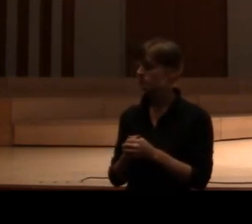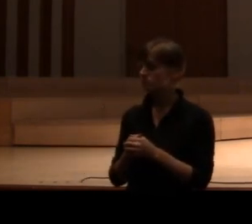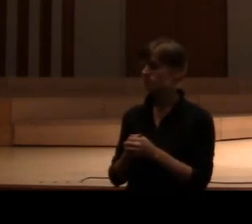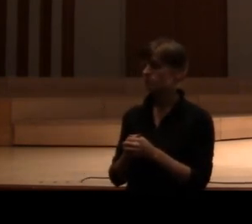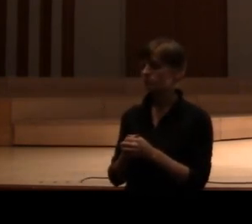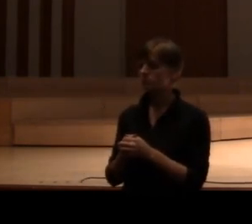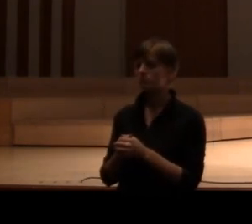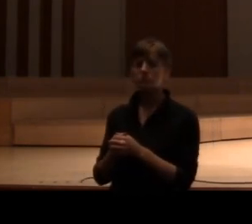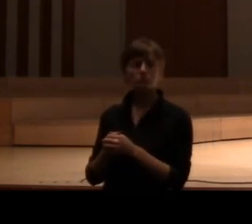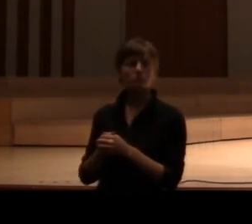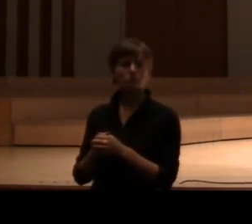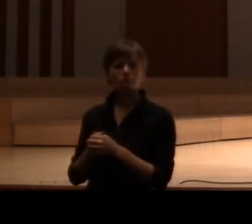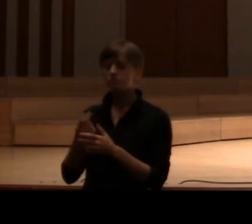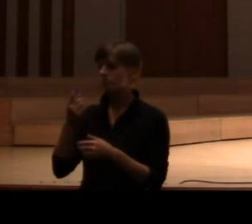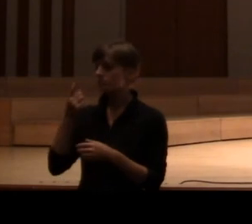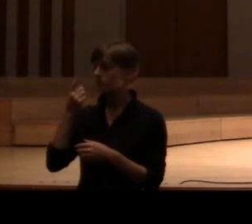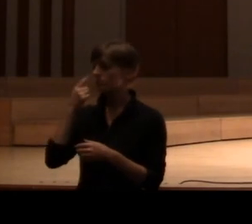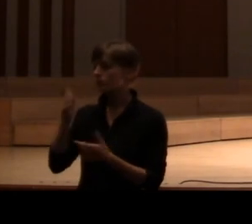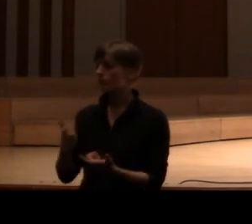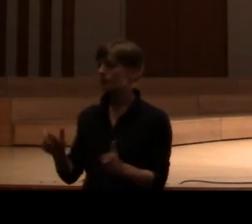One student